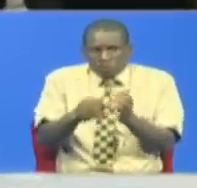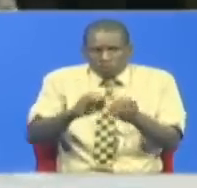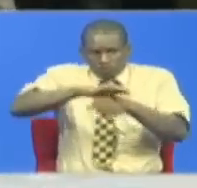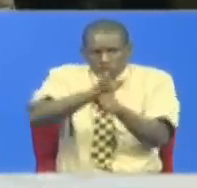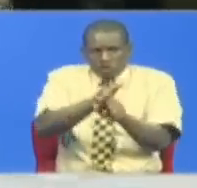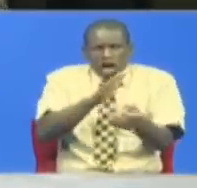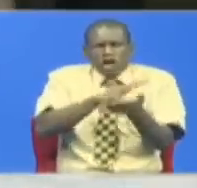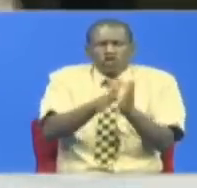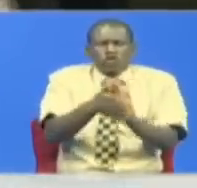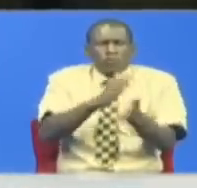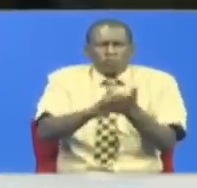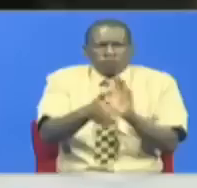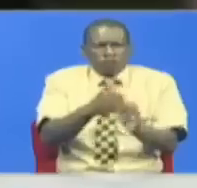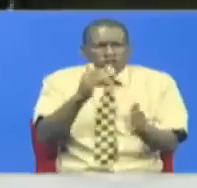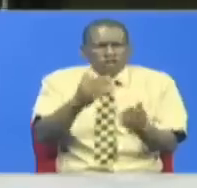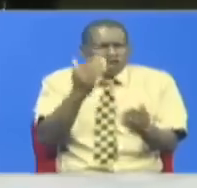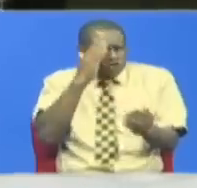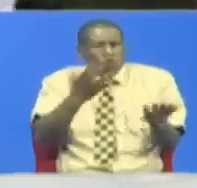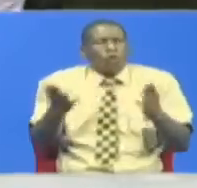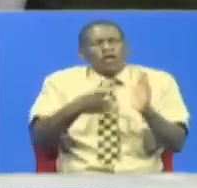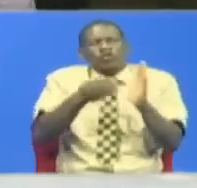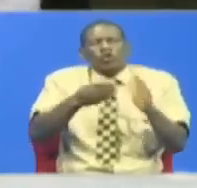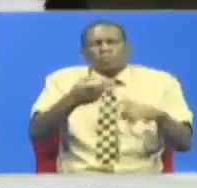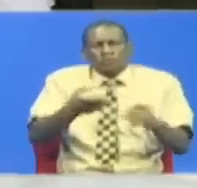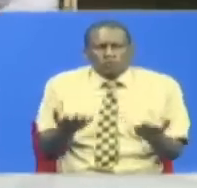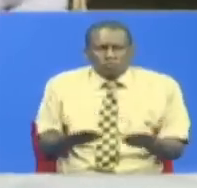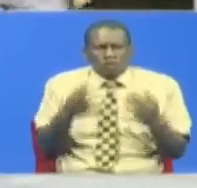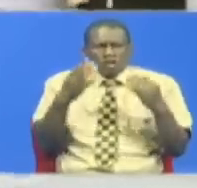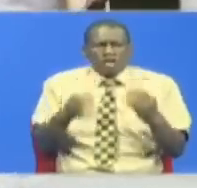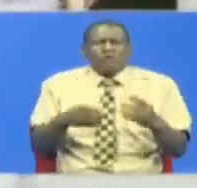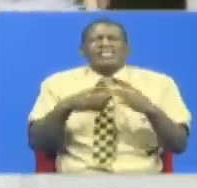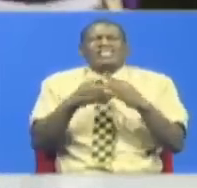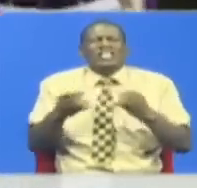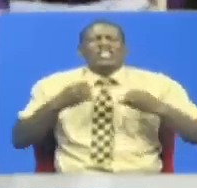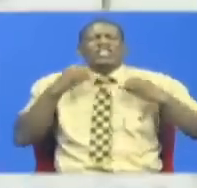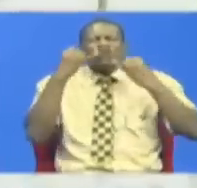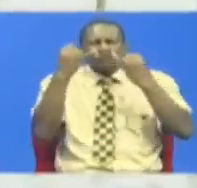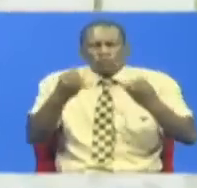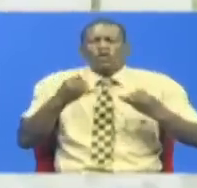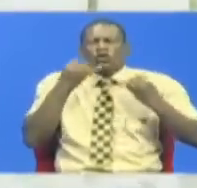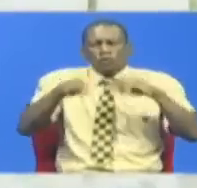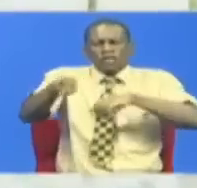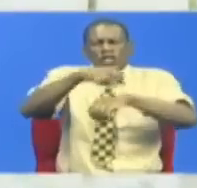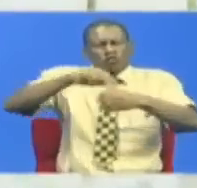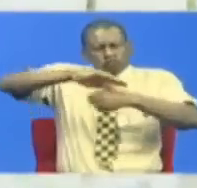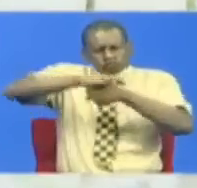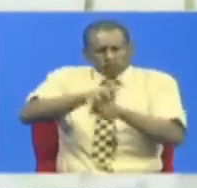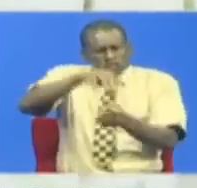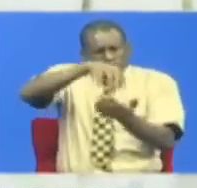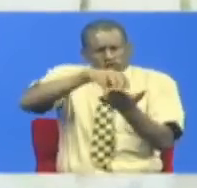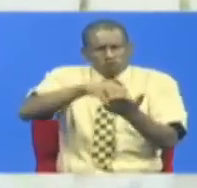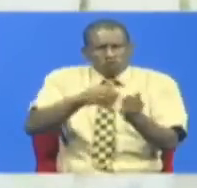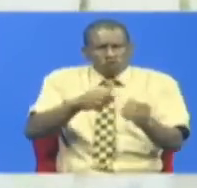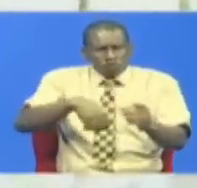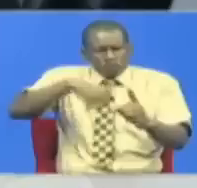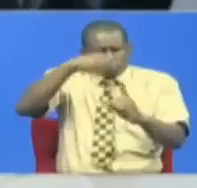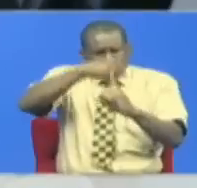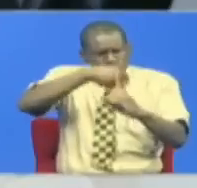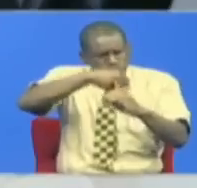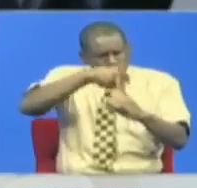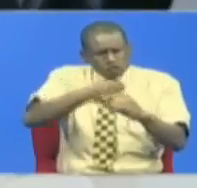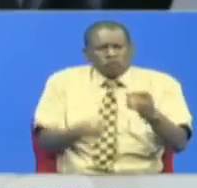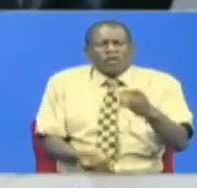daily press conferences started, briefing the nation on COVID-19 status with the pressure to come up with the answers.